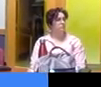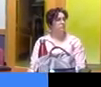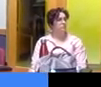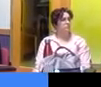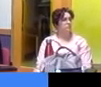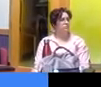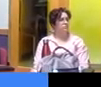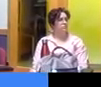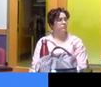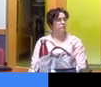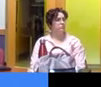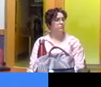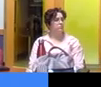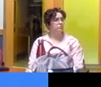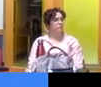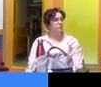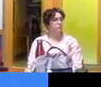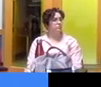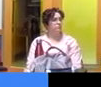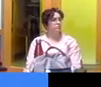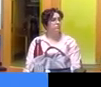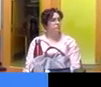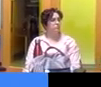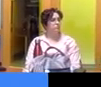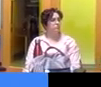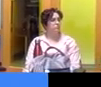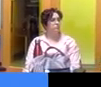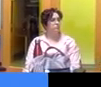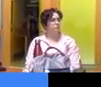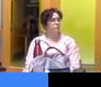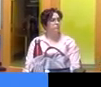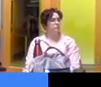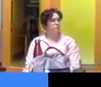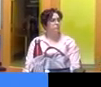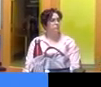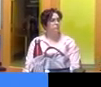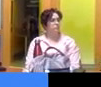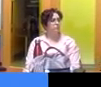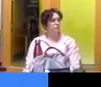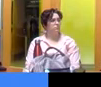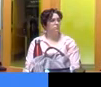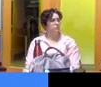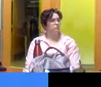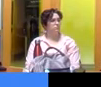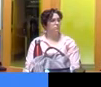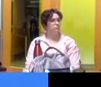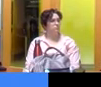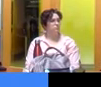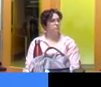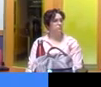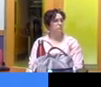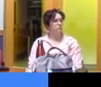much, but we need to be diligent about our own professional self-care and watch for signs of vicarious trauma. And that's something that I